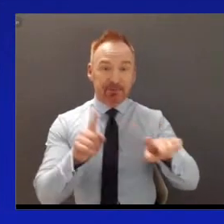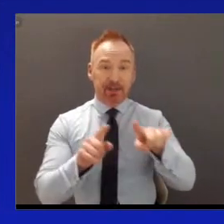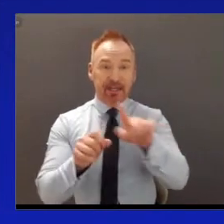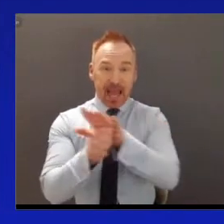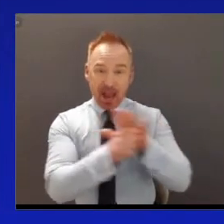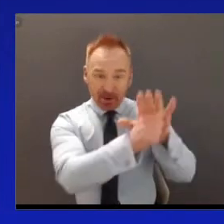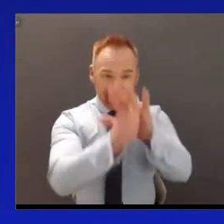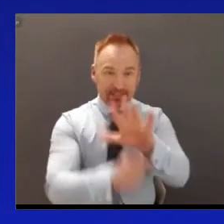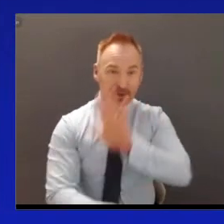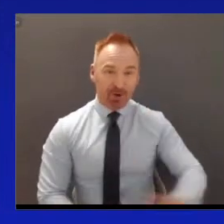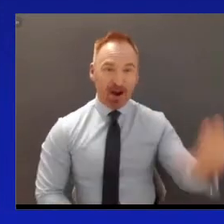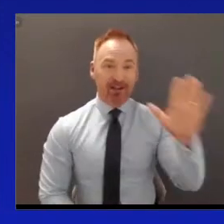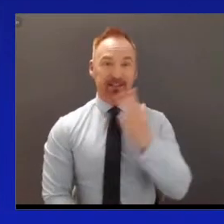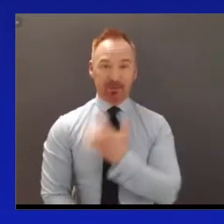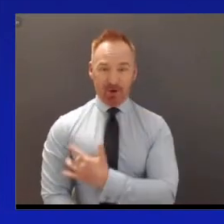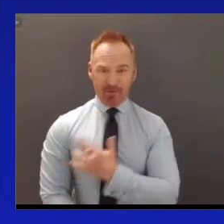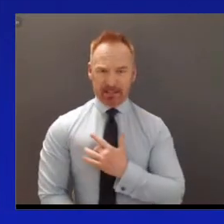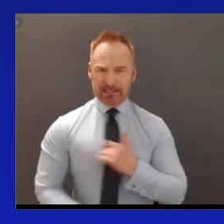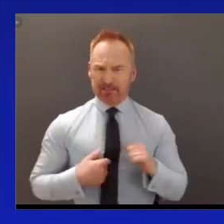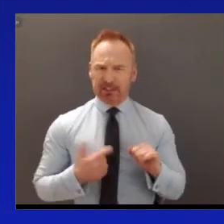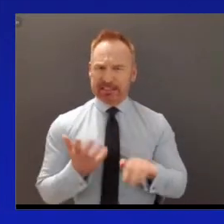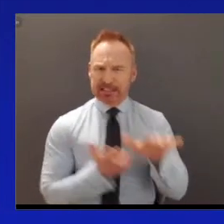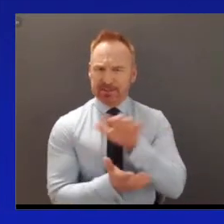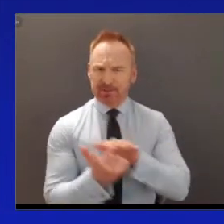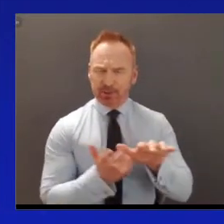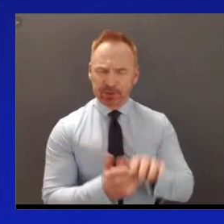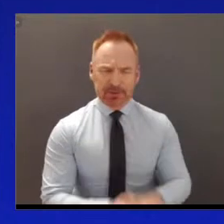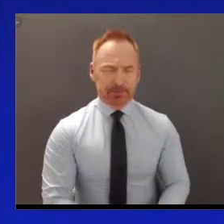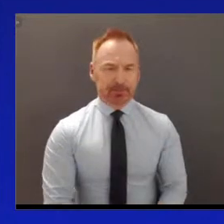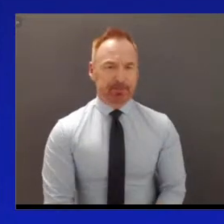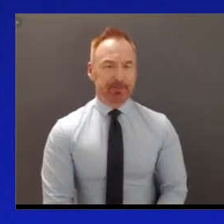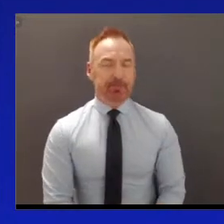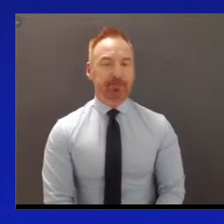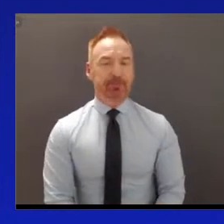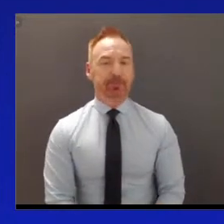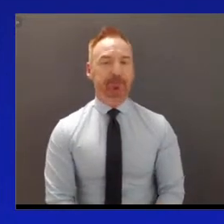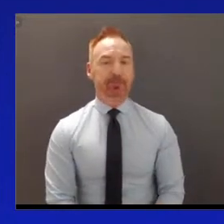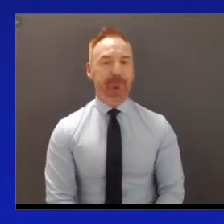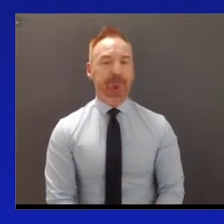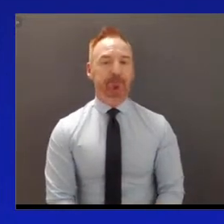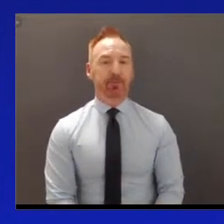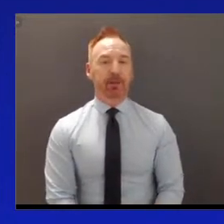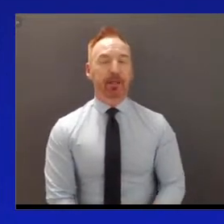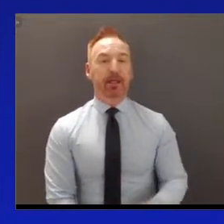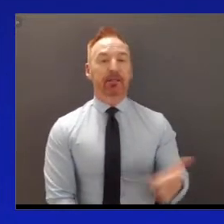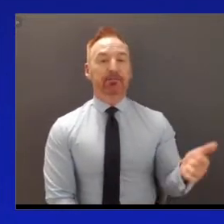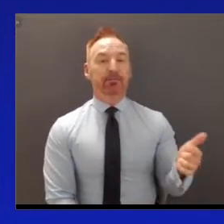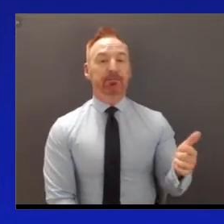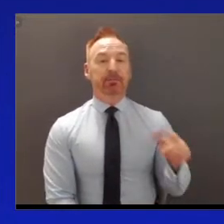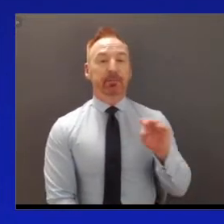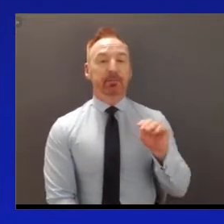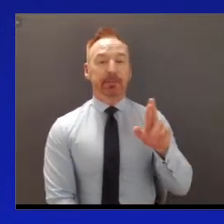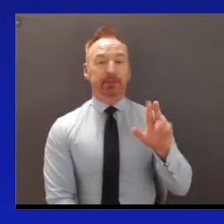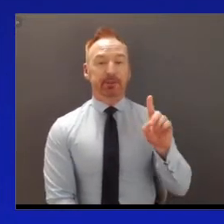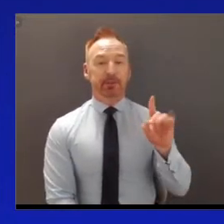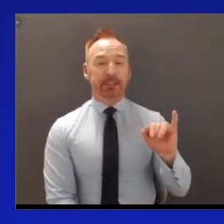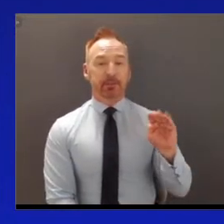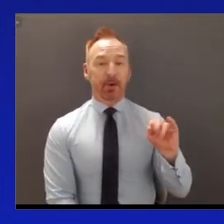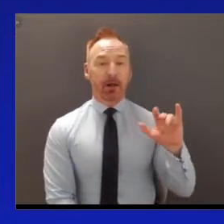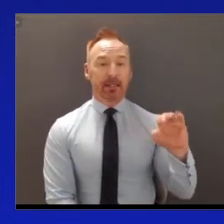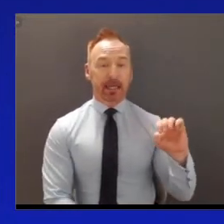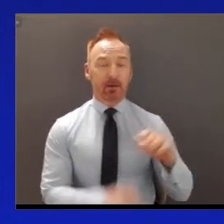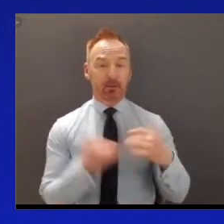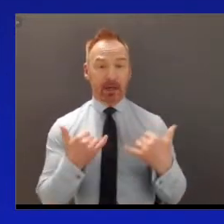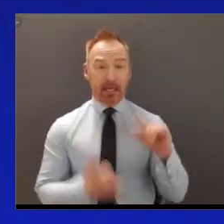what this actually is. Right. So we currently have a tool. There's a tool currently being used right now, and it's it's